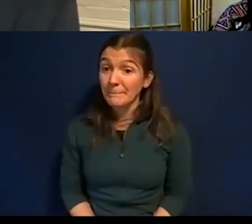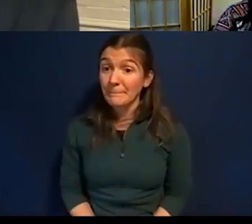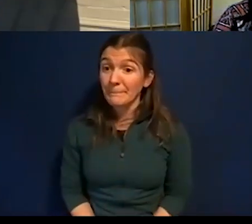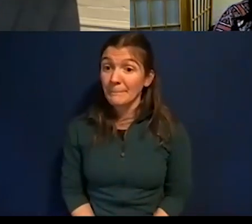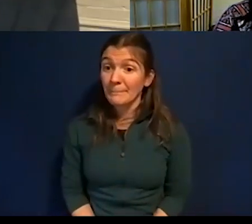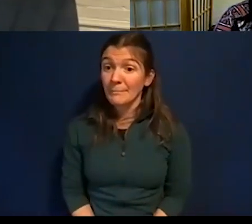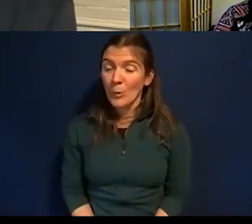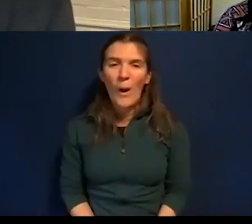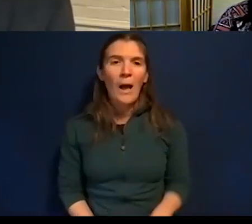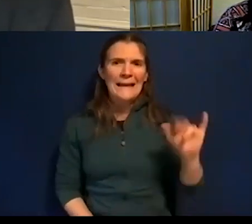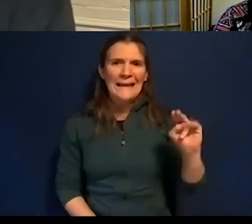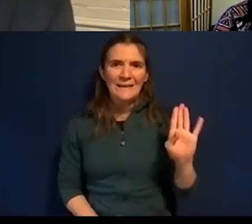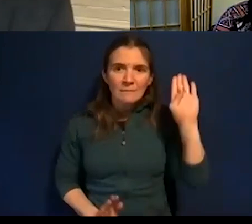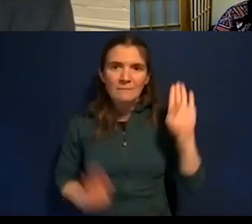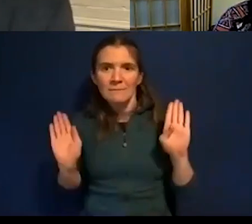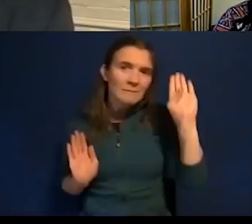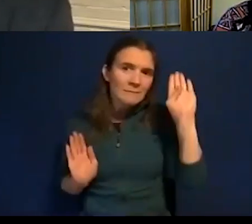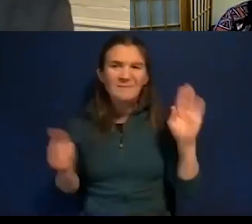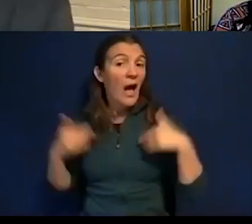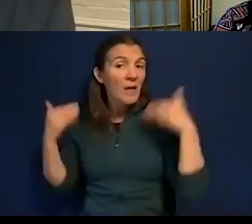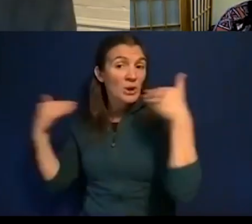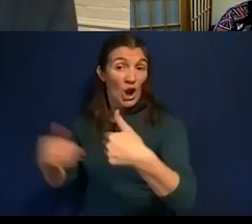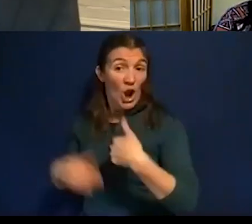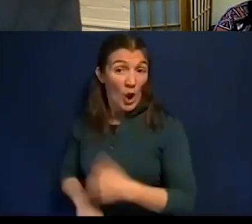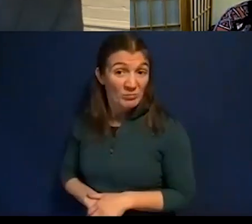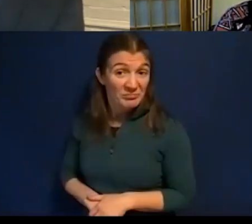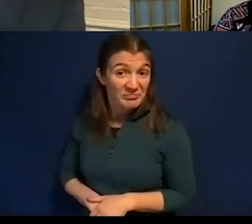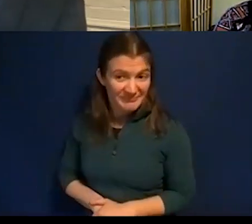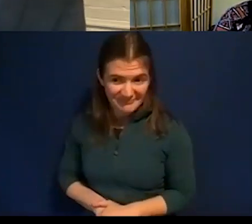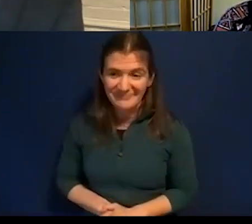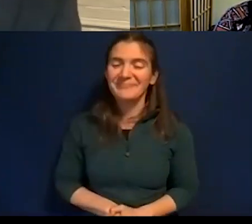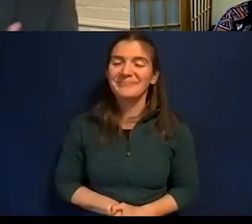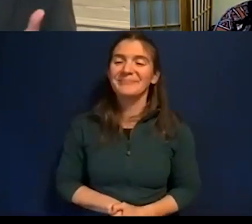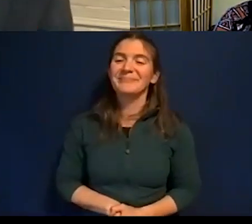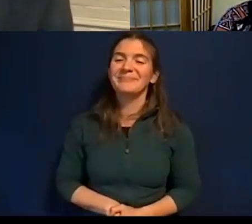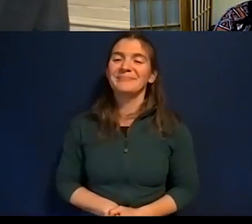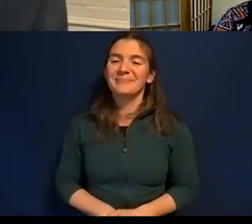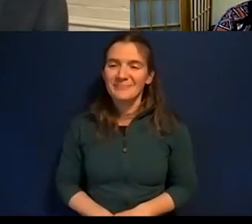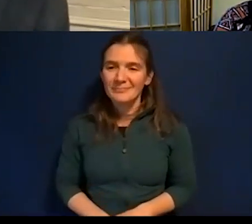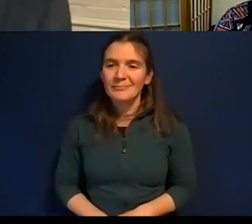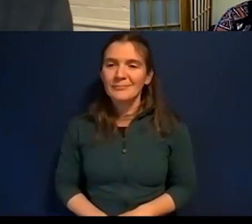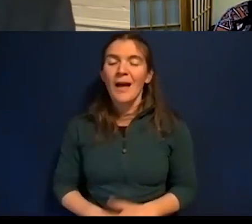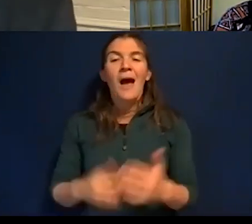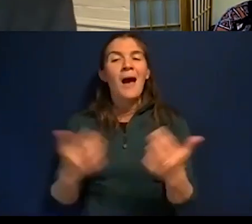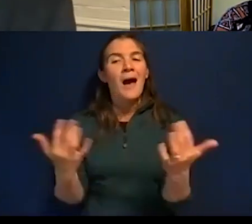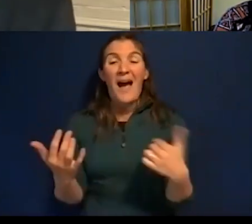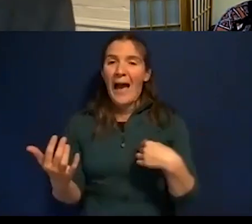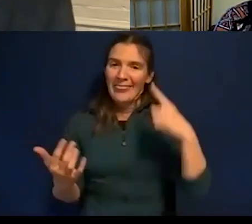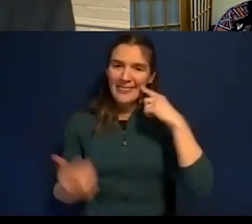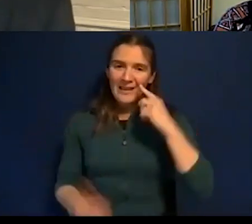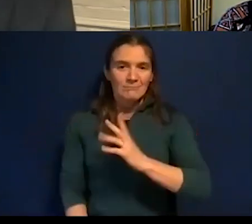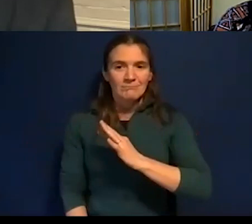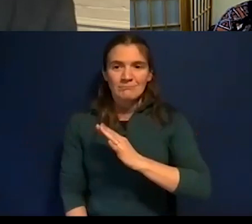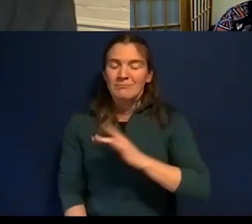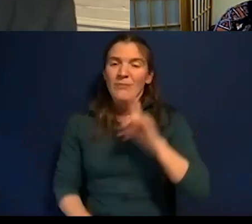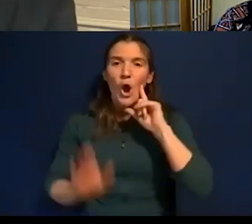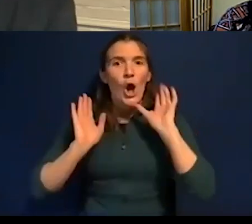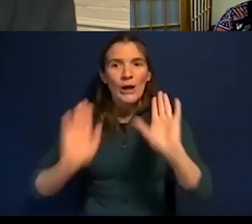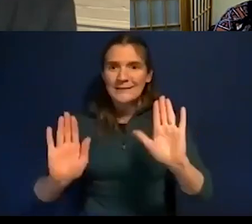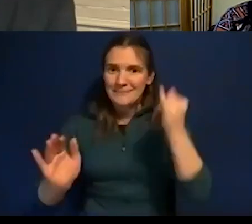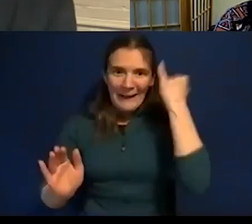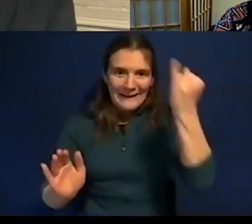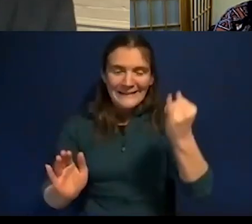Well, Ian and I were fighting it out, but I'm just going to go ahead. So I just have to say, I think this is a fantastic